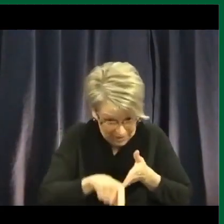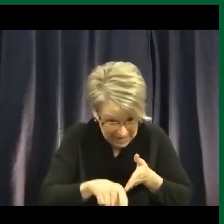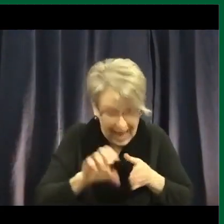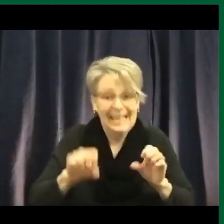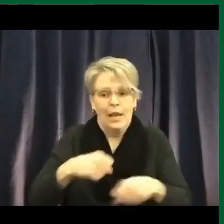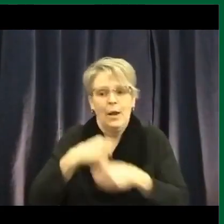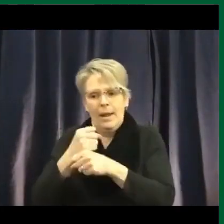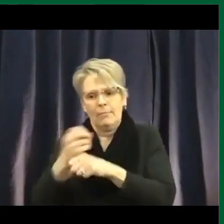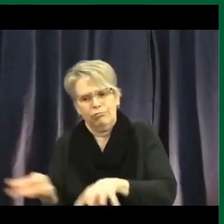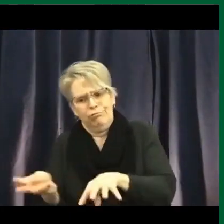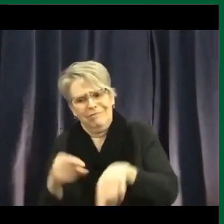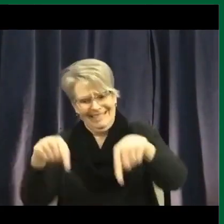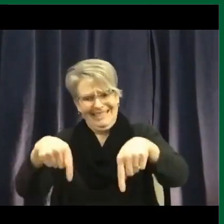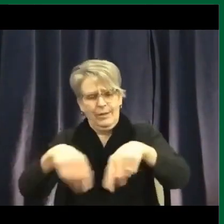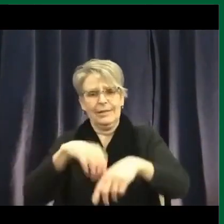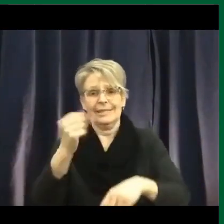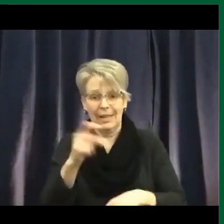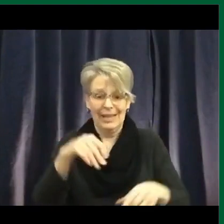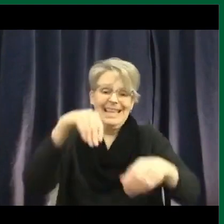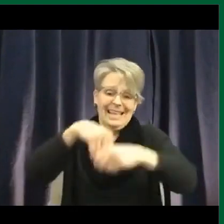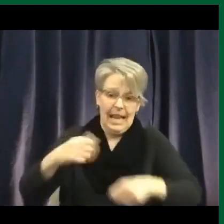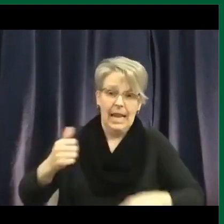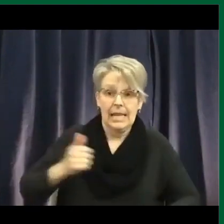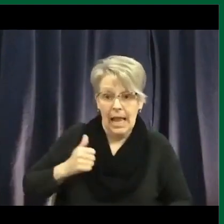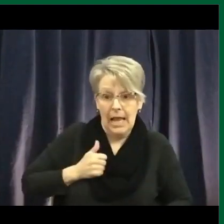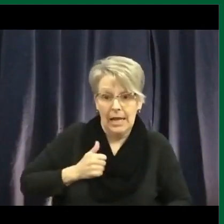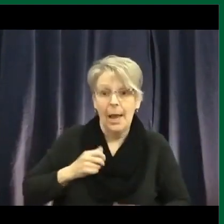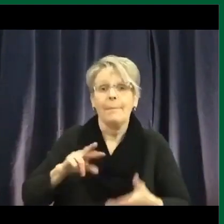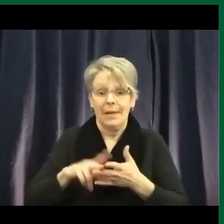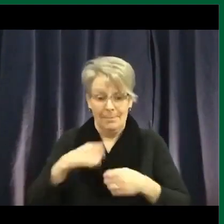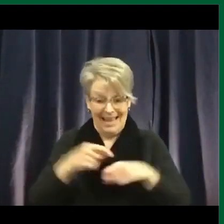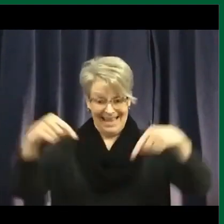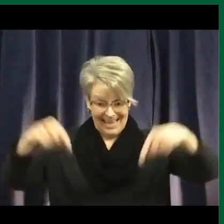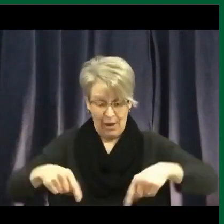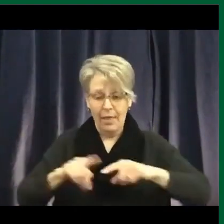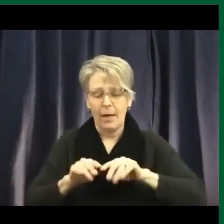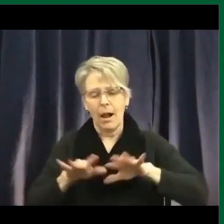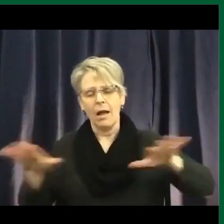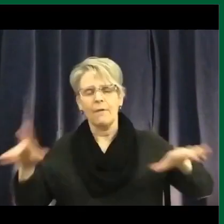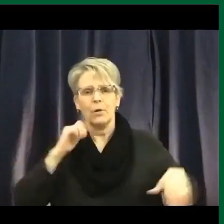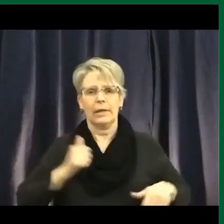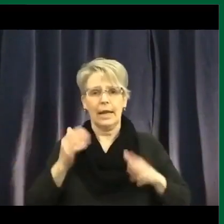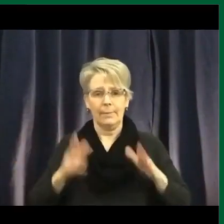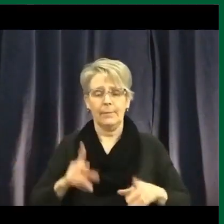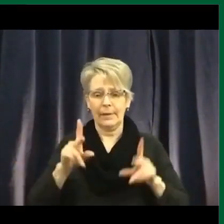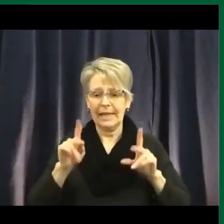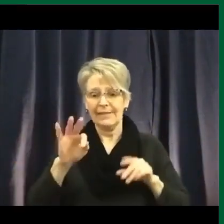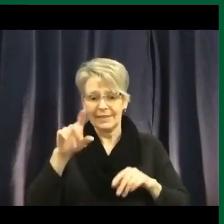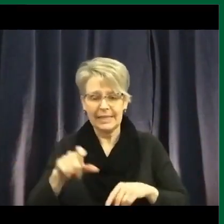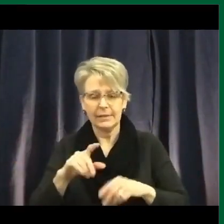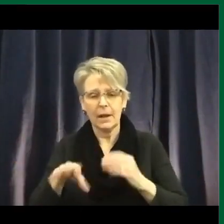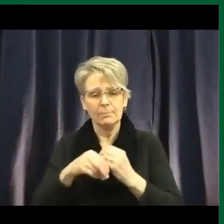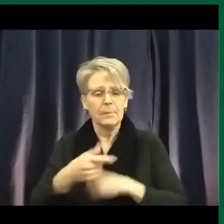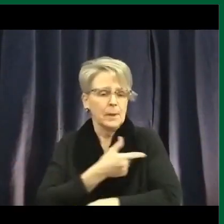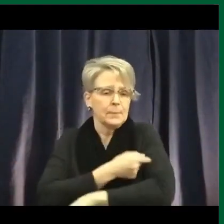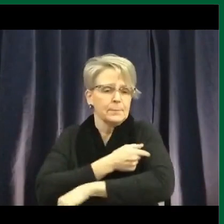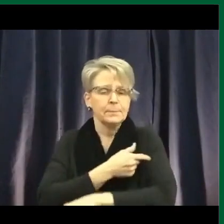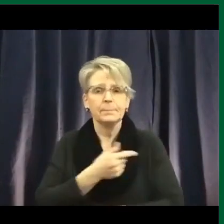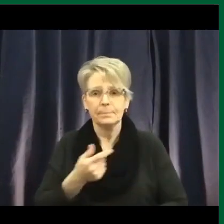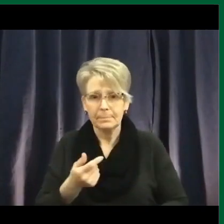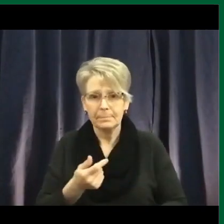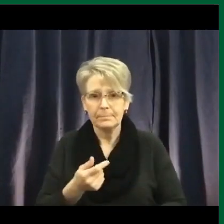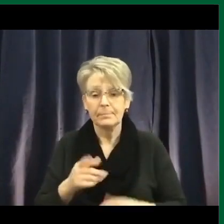right here in Saskatchewan, right here in Canada, to supply Canadians with that booster shot if it would be needed. Also, in the years ahead, if